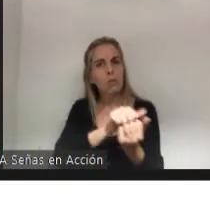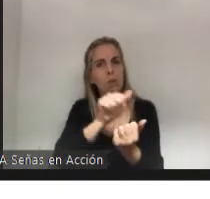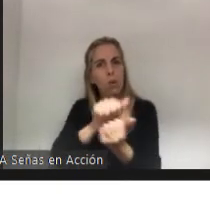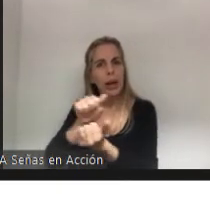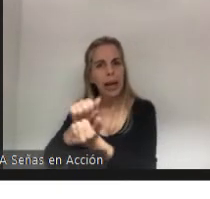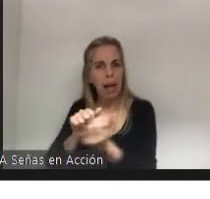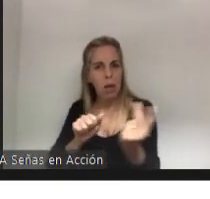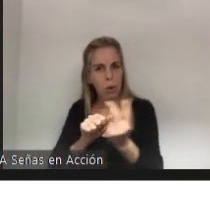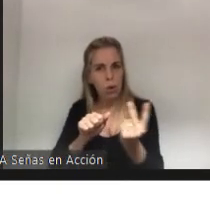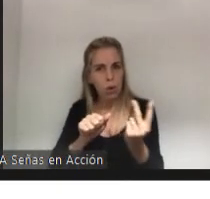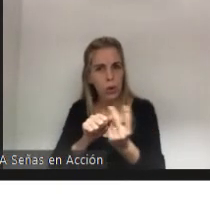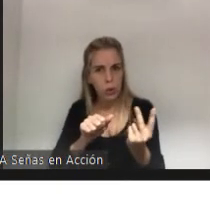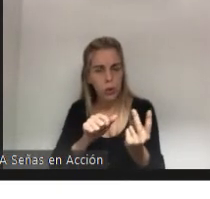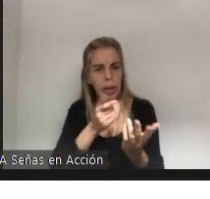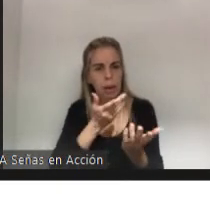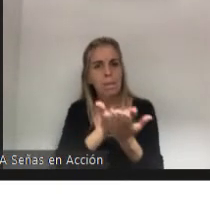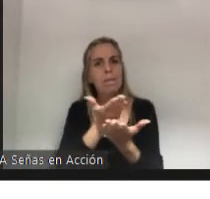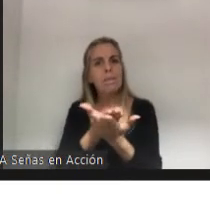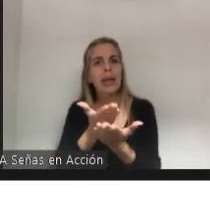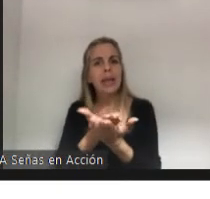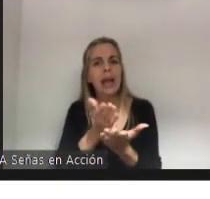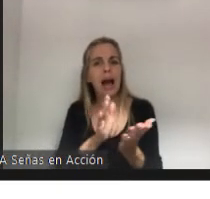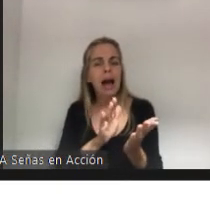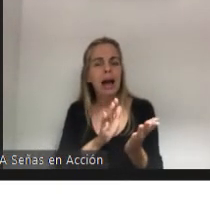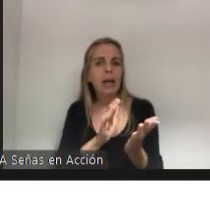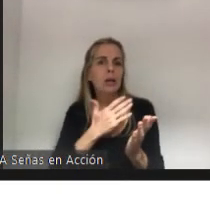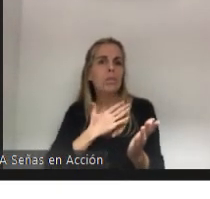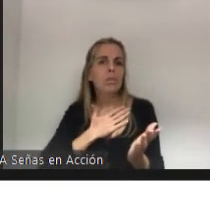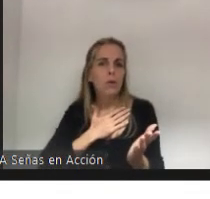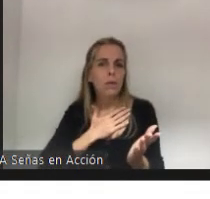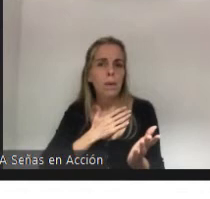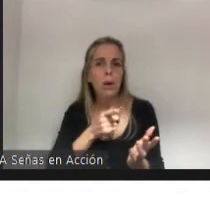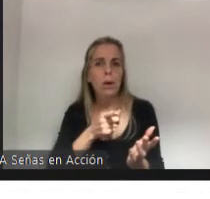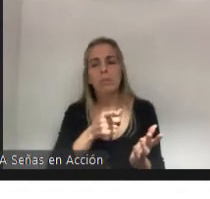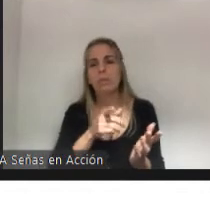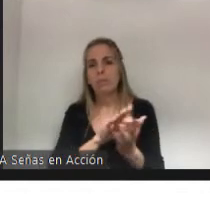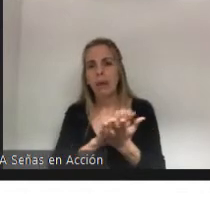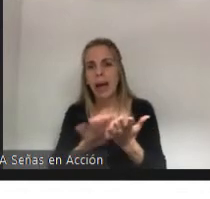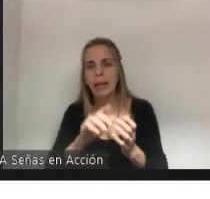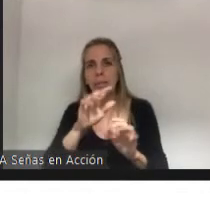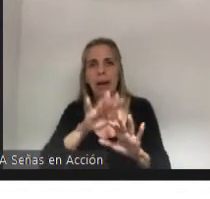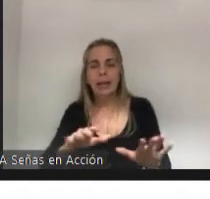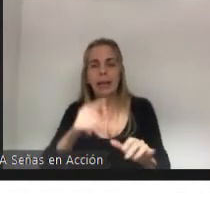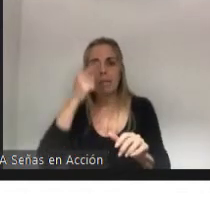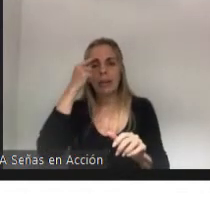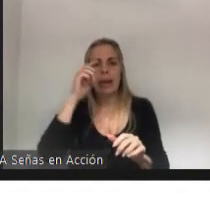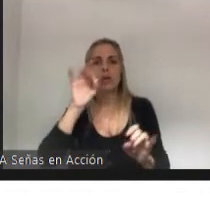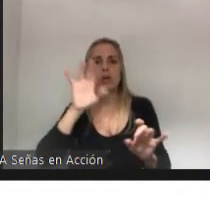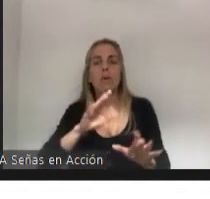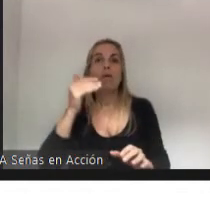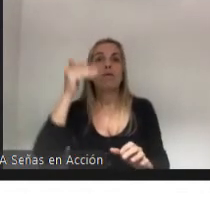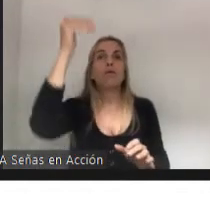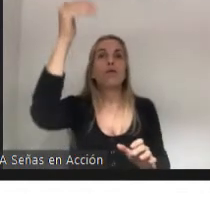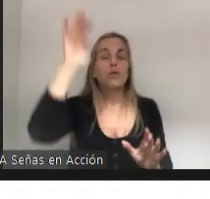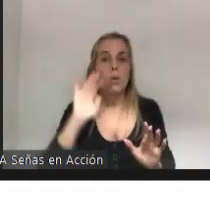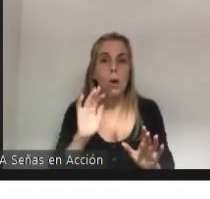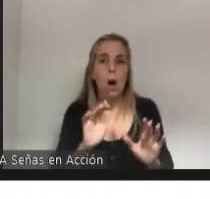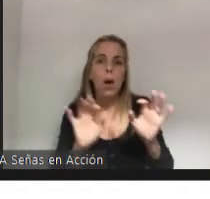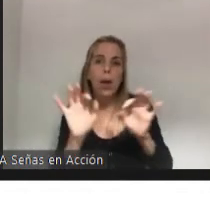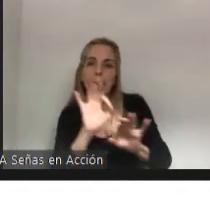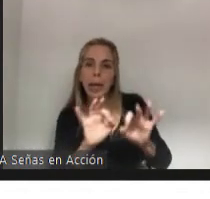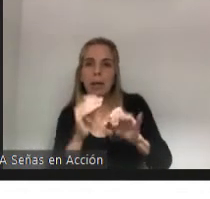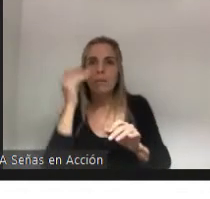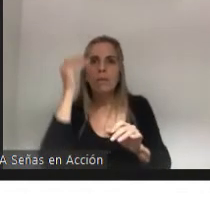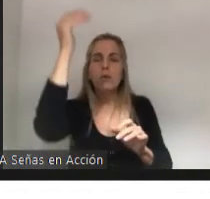published on the New York Times, where the author asked people to stop imagining futures,